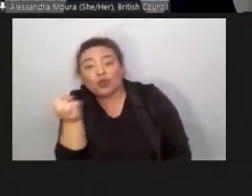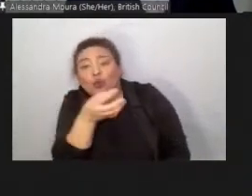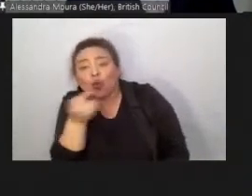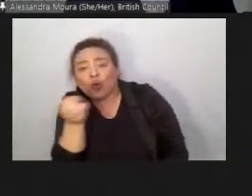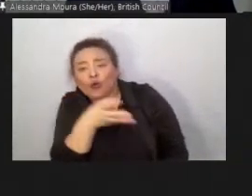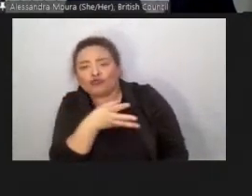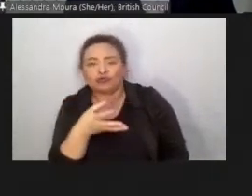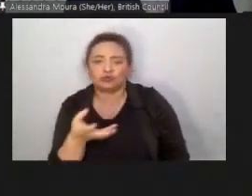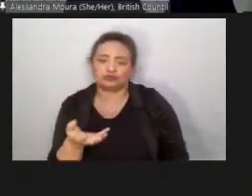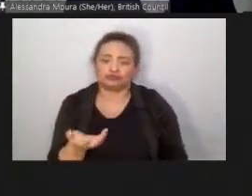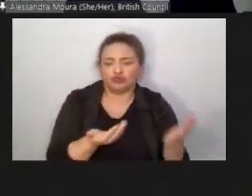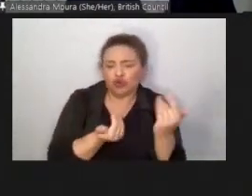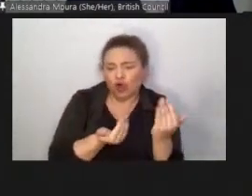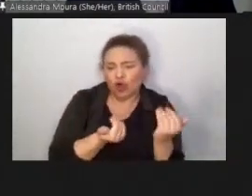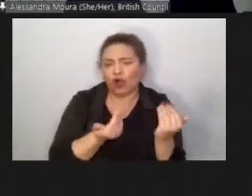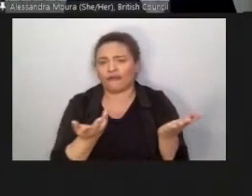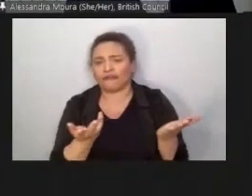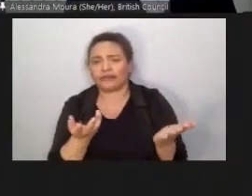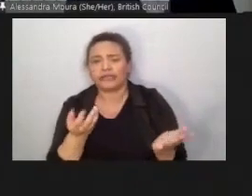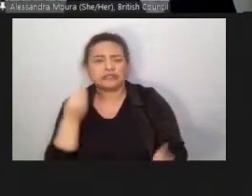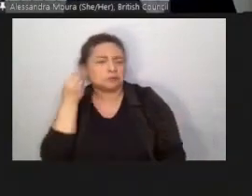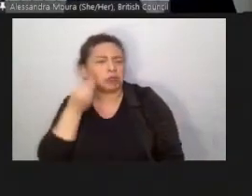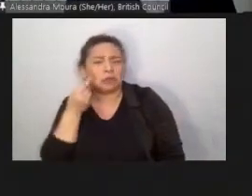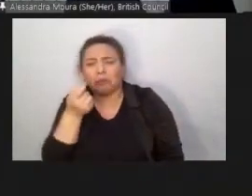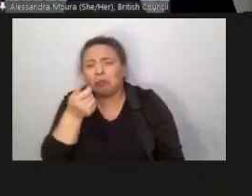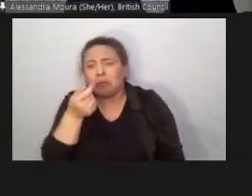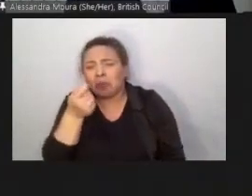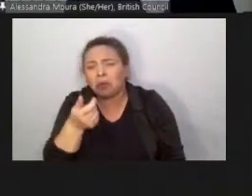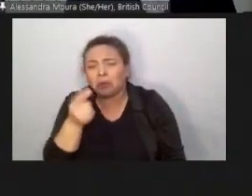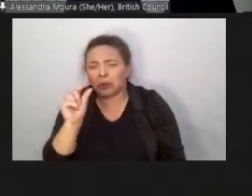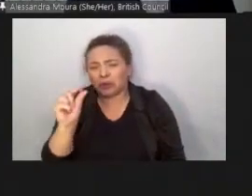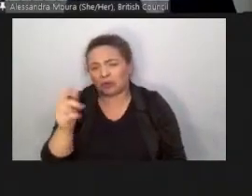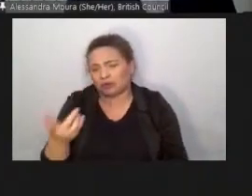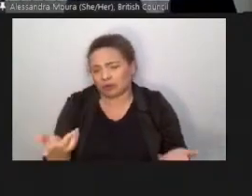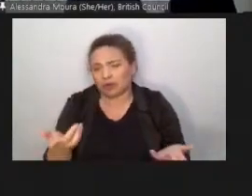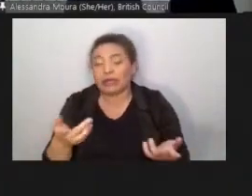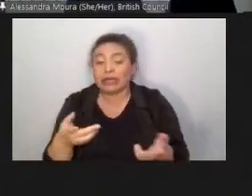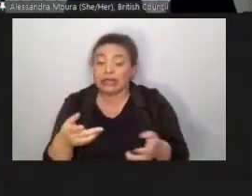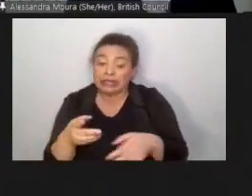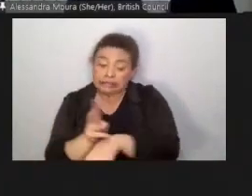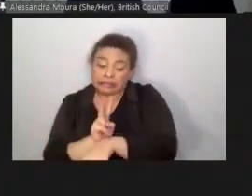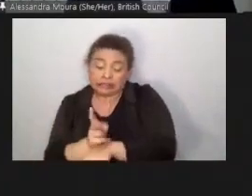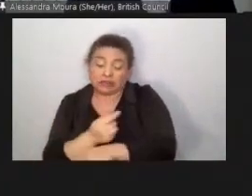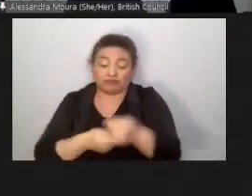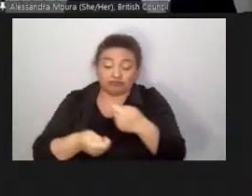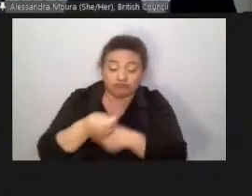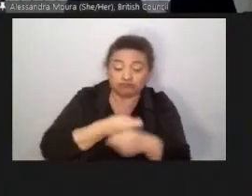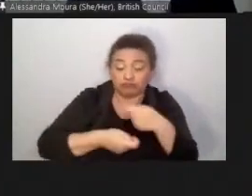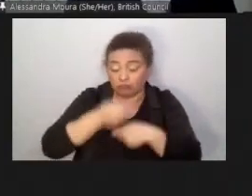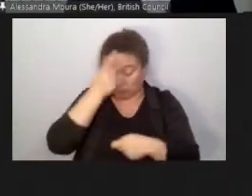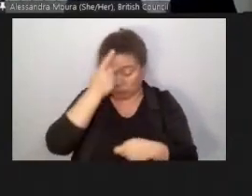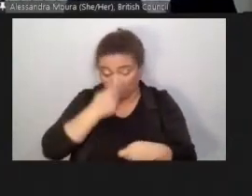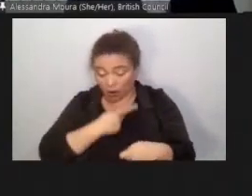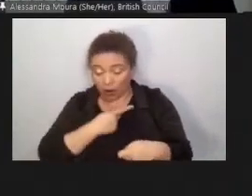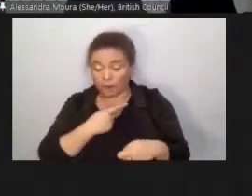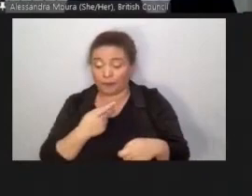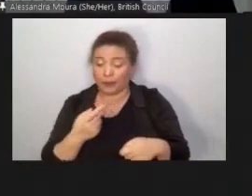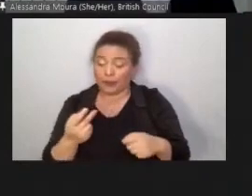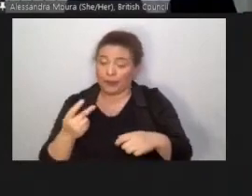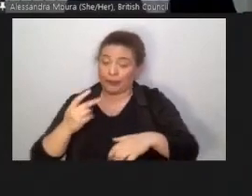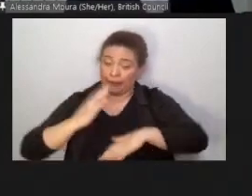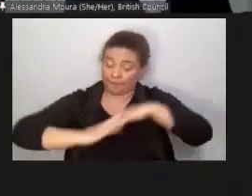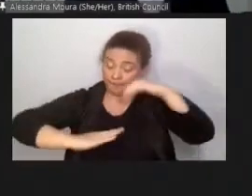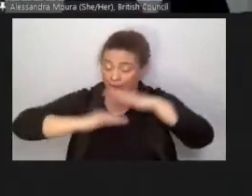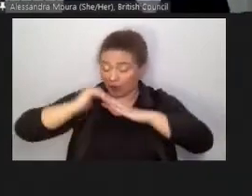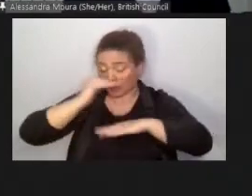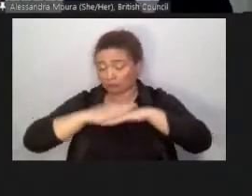managing the lesson. Classroom management is something that takes a lot of practice. So it's likely that this is something that you maybe feel